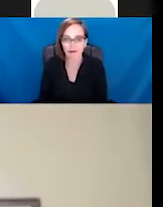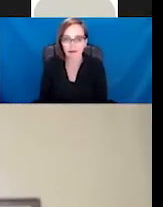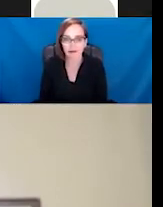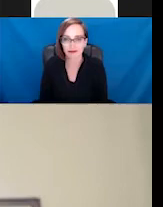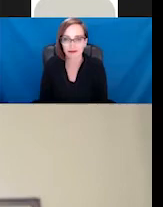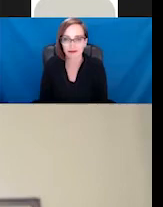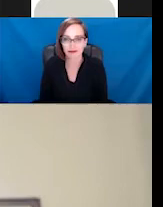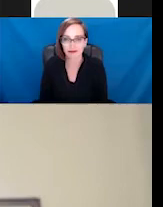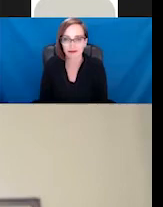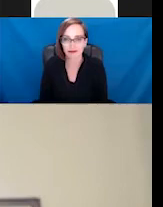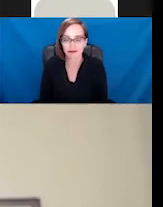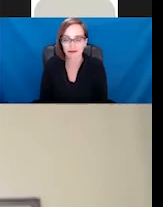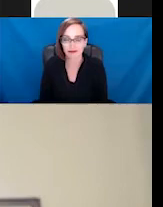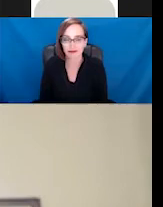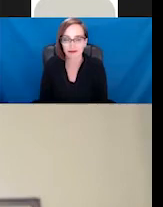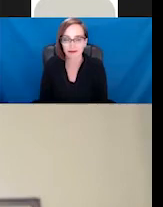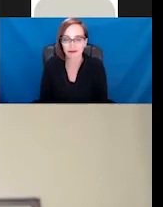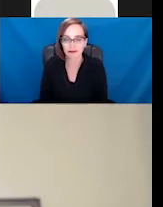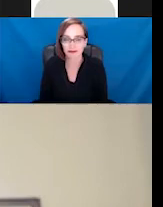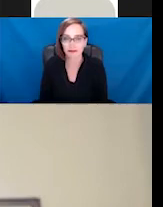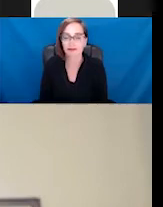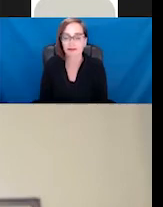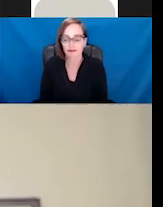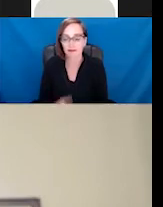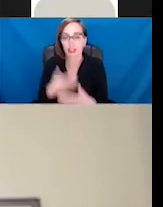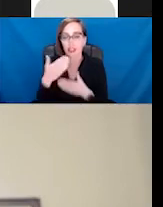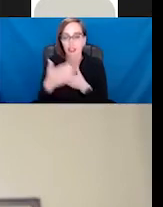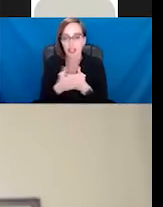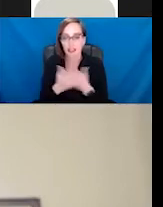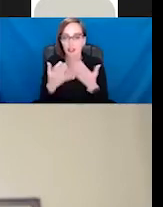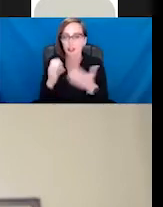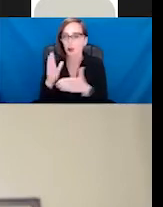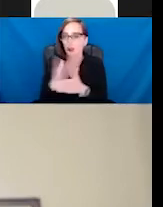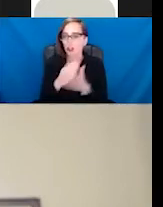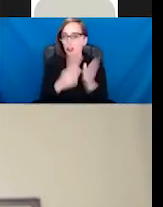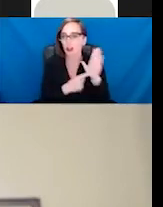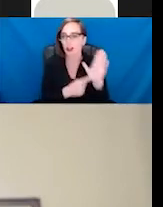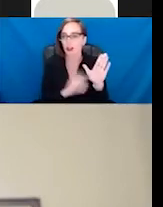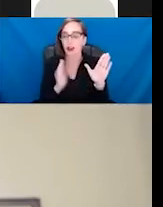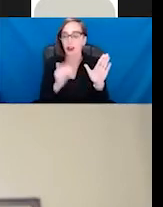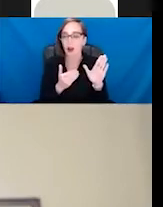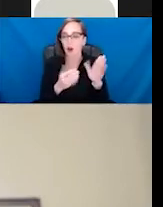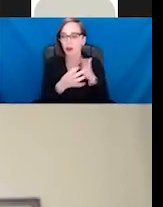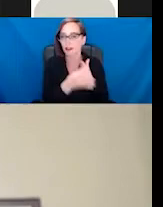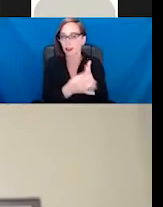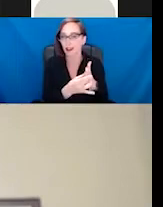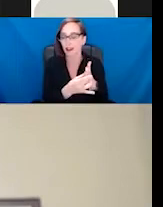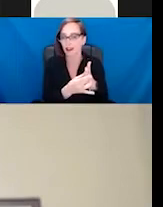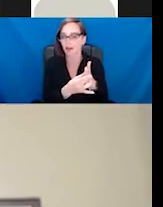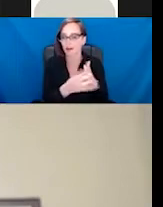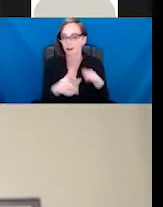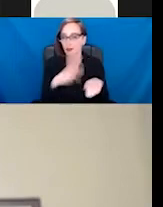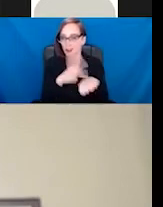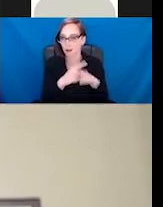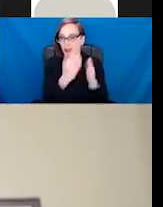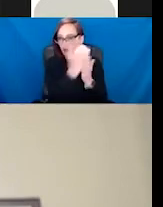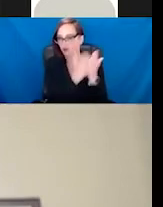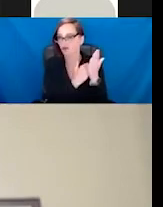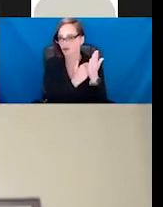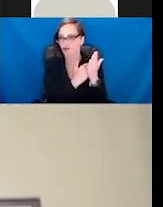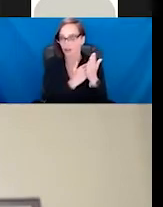to start next, though, with our guiding principles, which we started to flush out last week. Again, this is